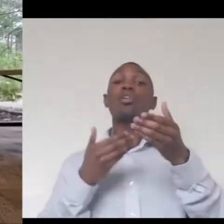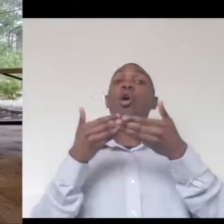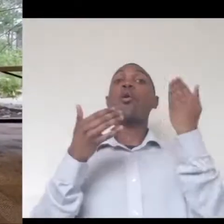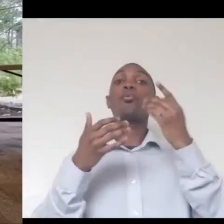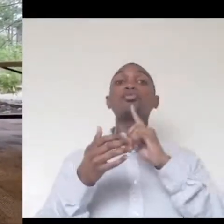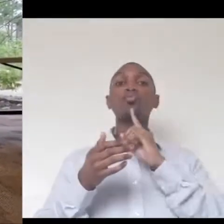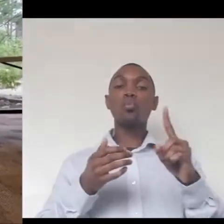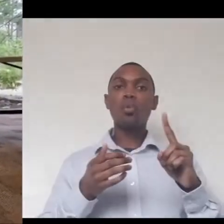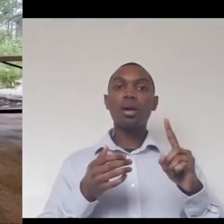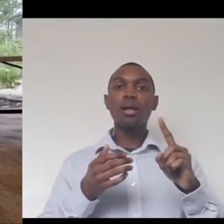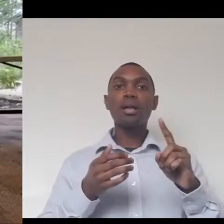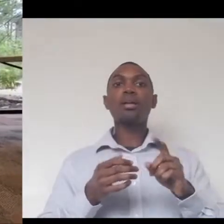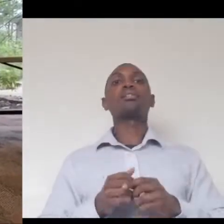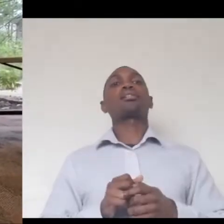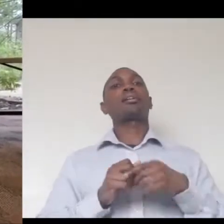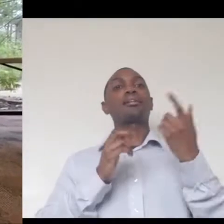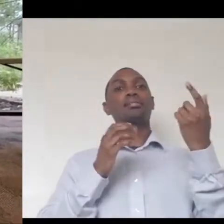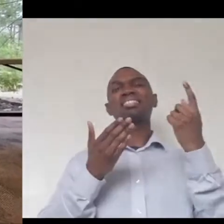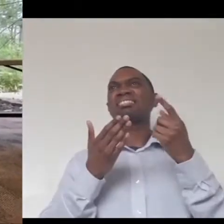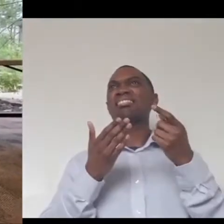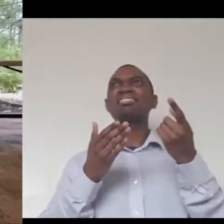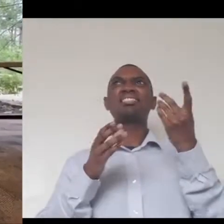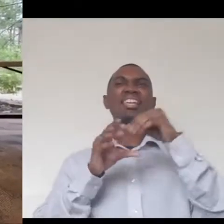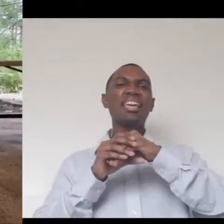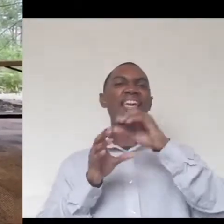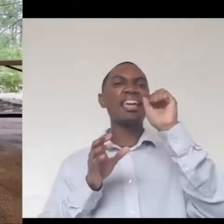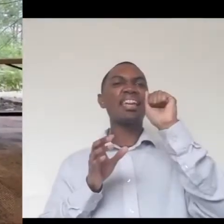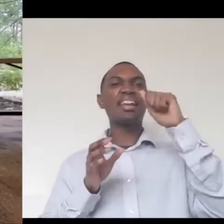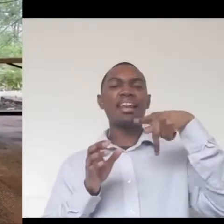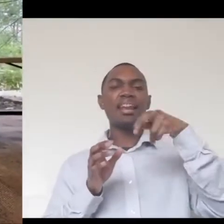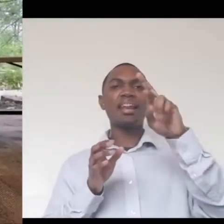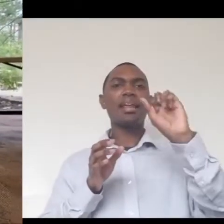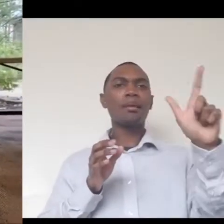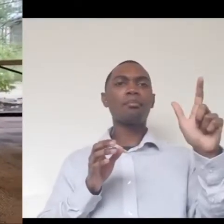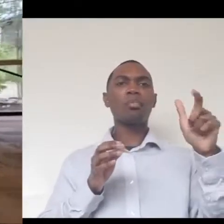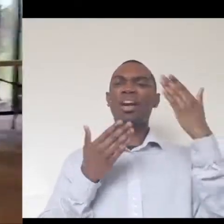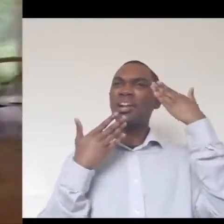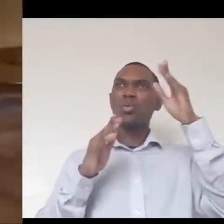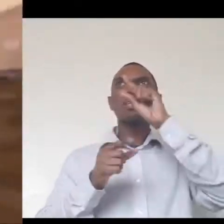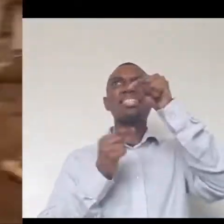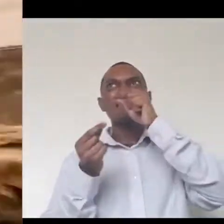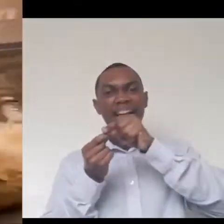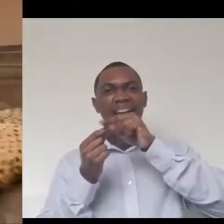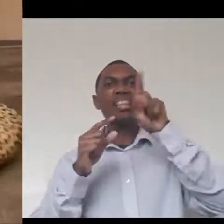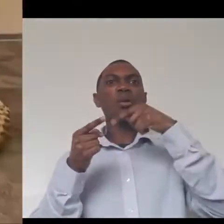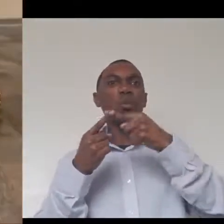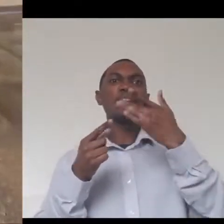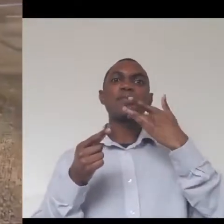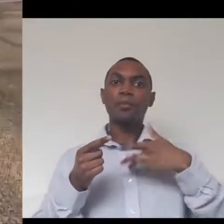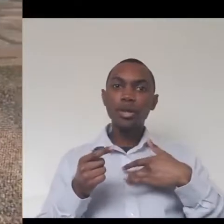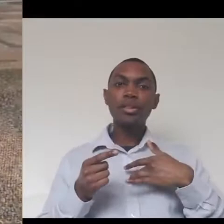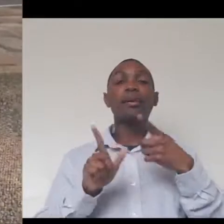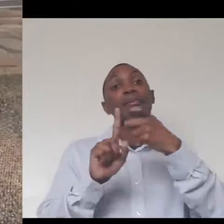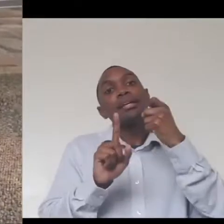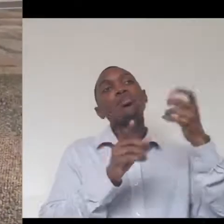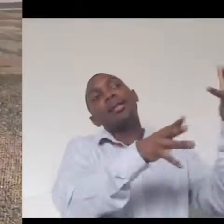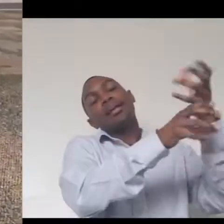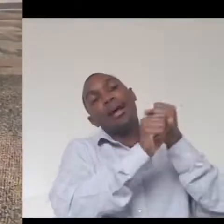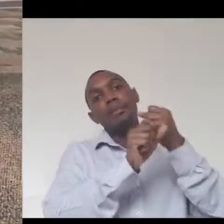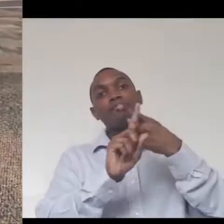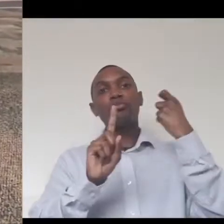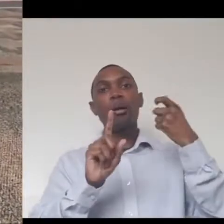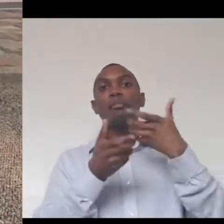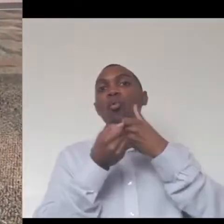will be 1 year sometime in April. We're not exactly sure when his birthday is because we did get him from a rescue. So we got